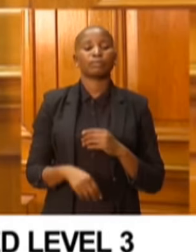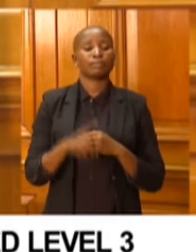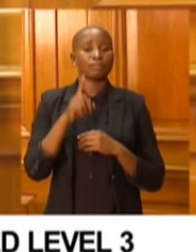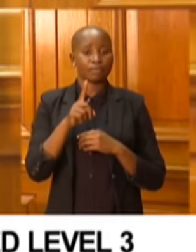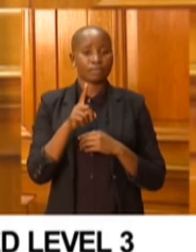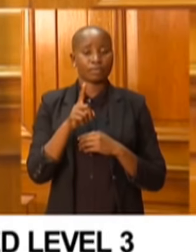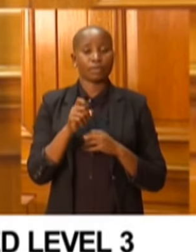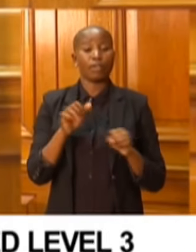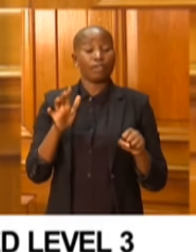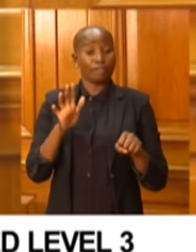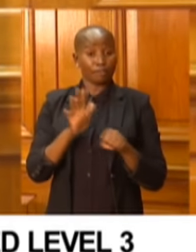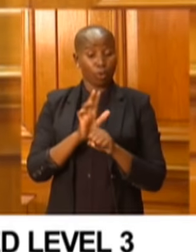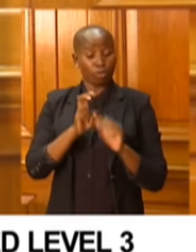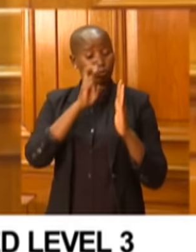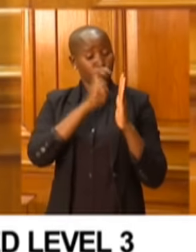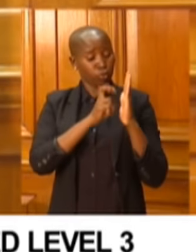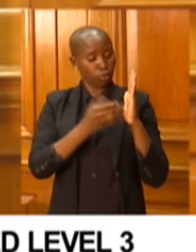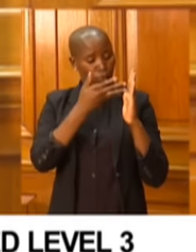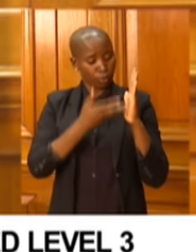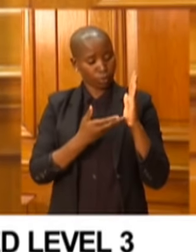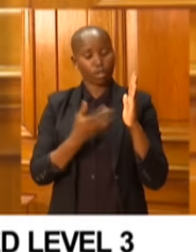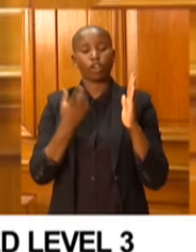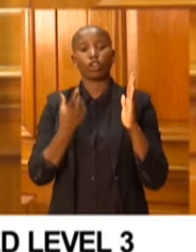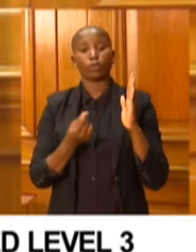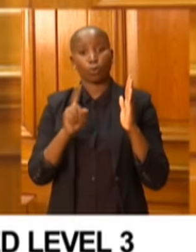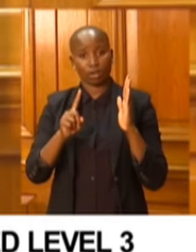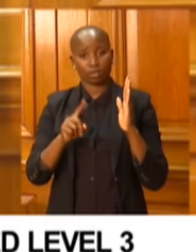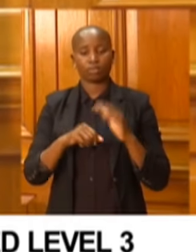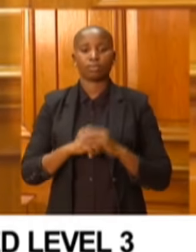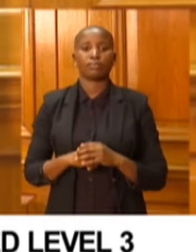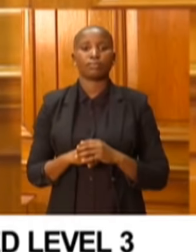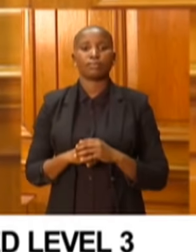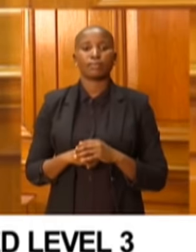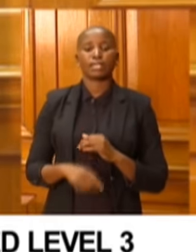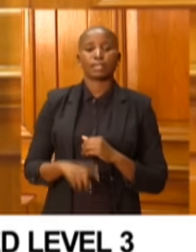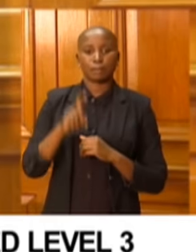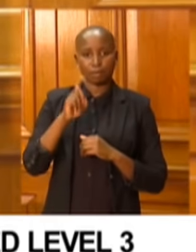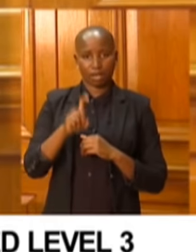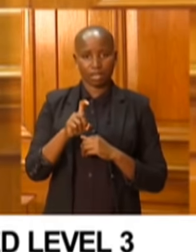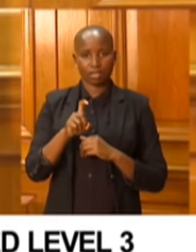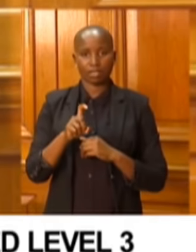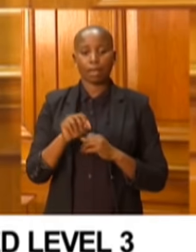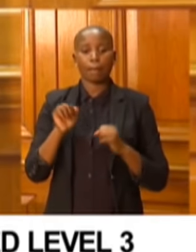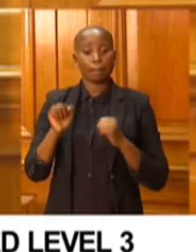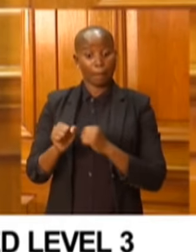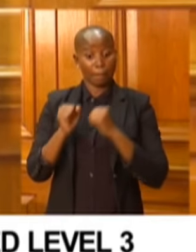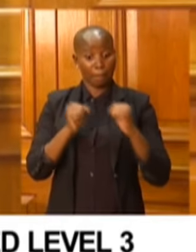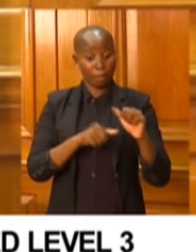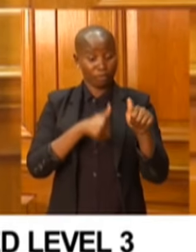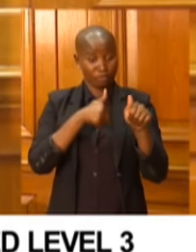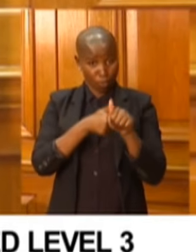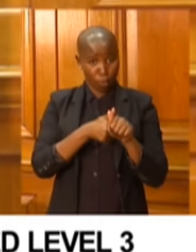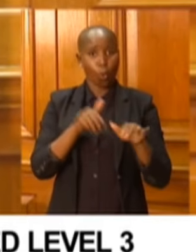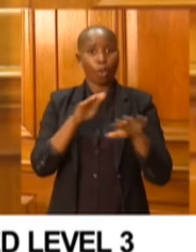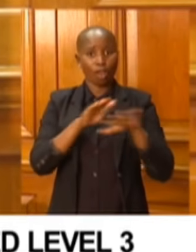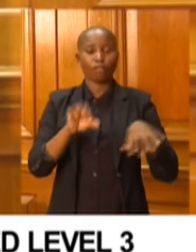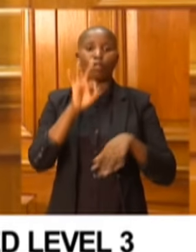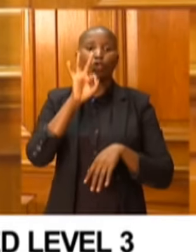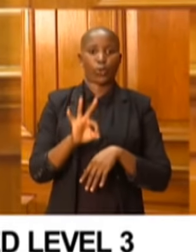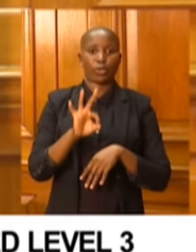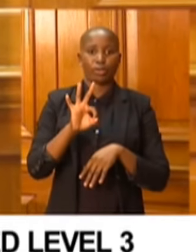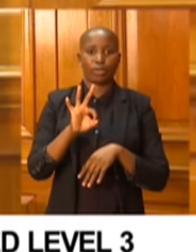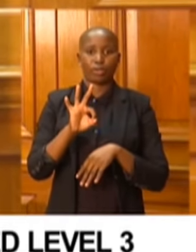regulations. It is necessary that we keep the alert level 3 measures in place until we